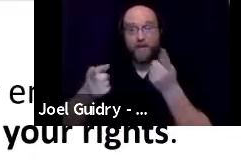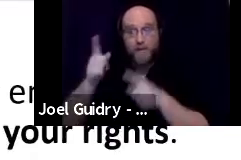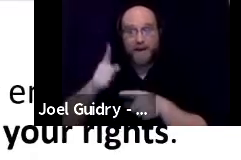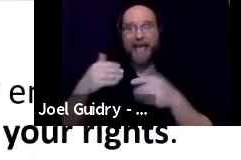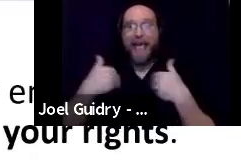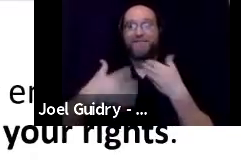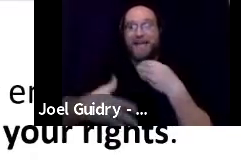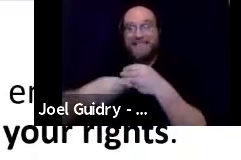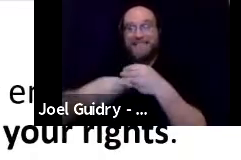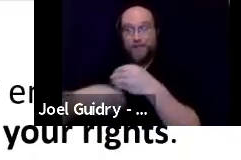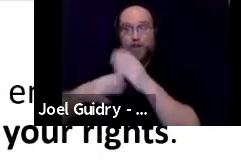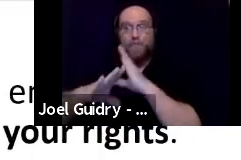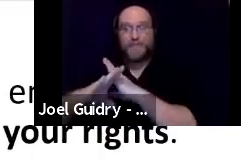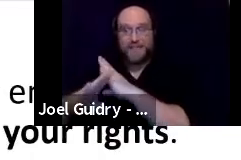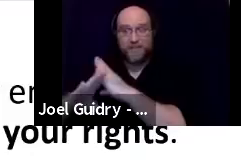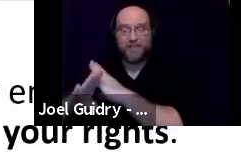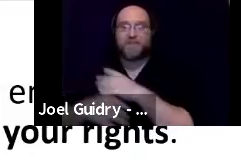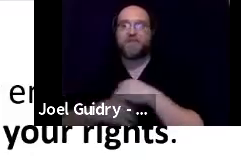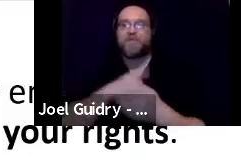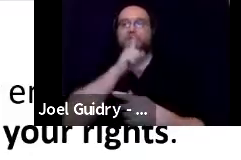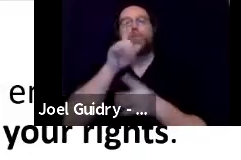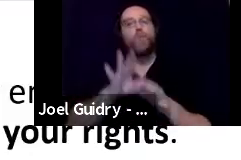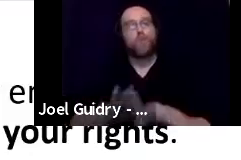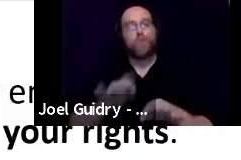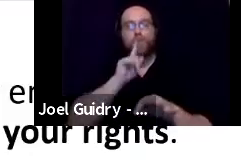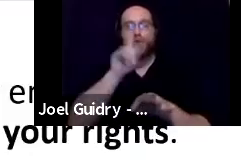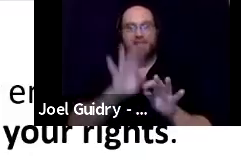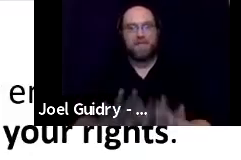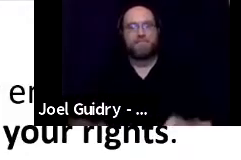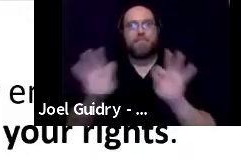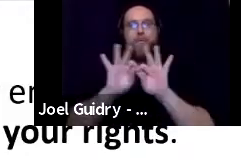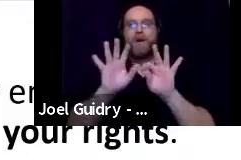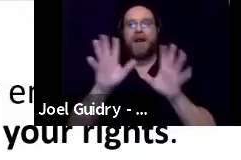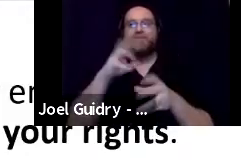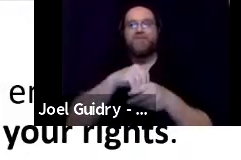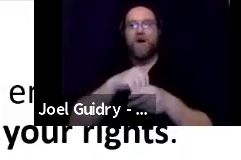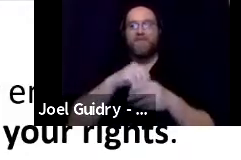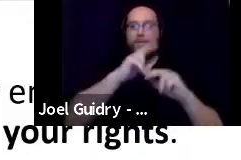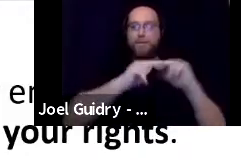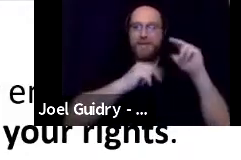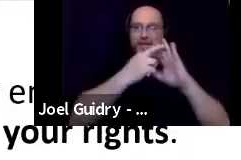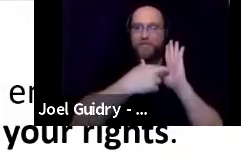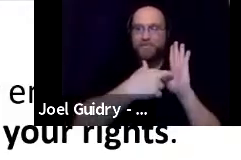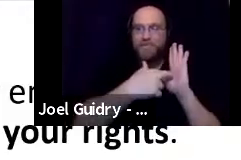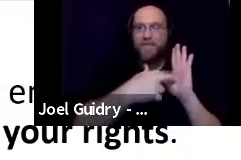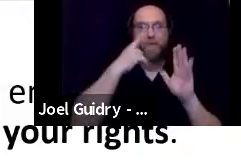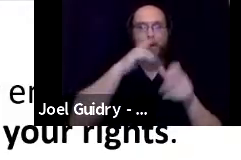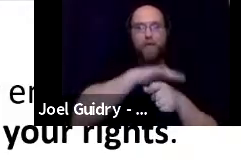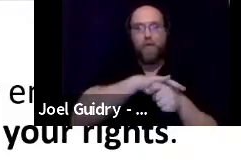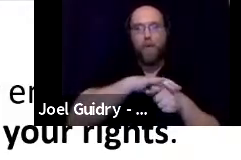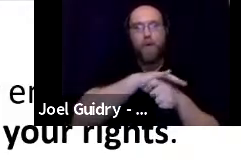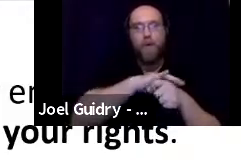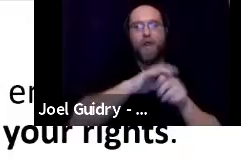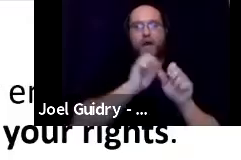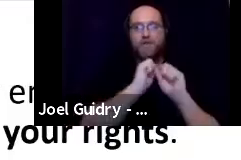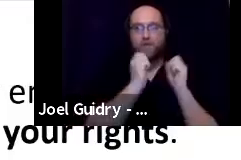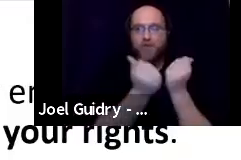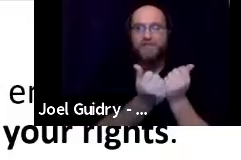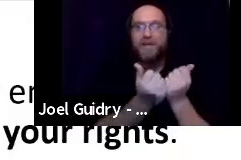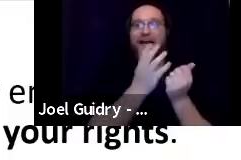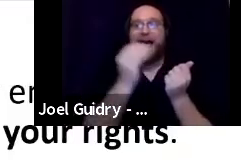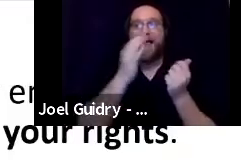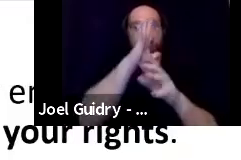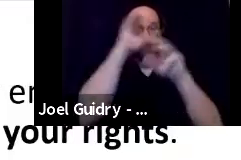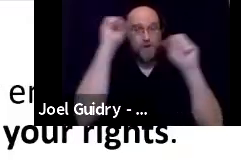you involve your local association building rep and president when you've got